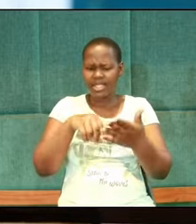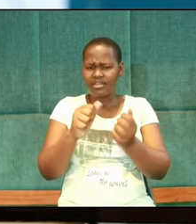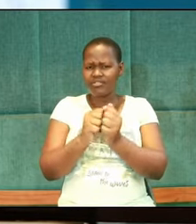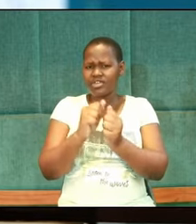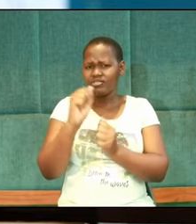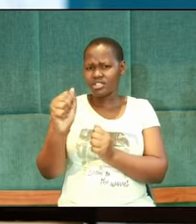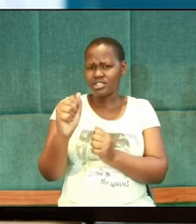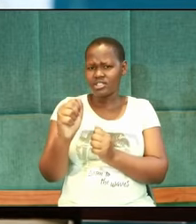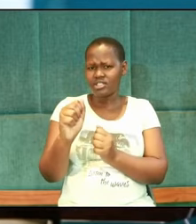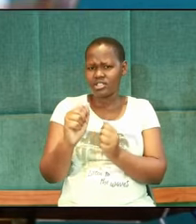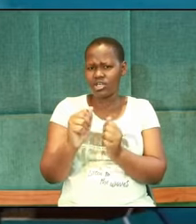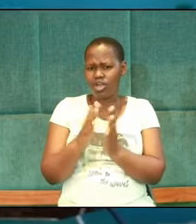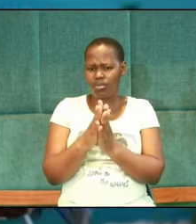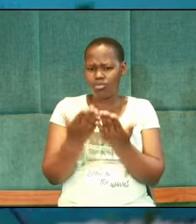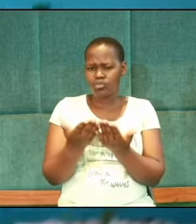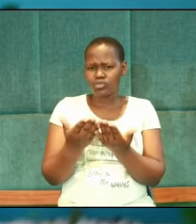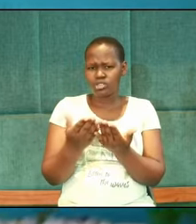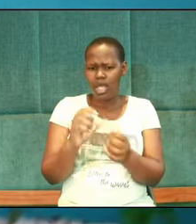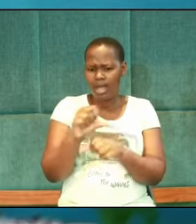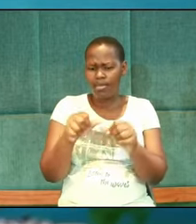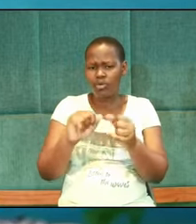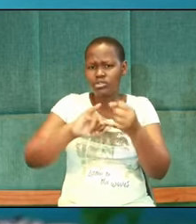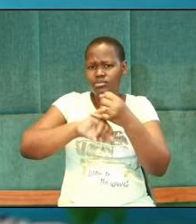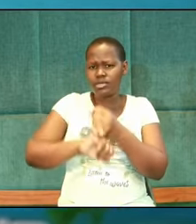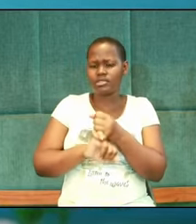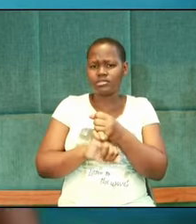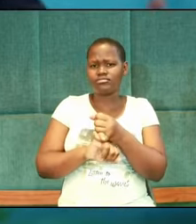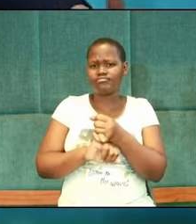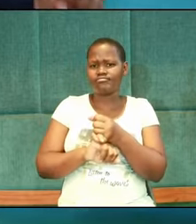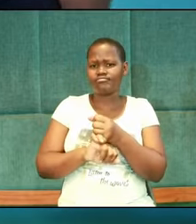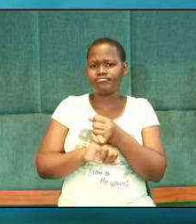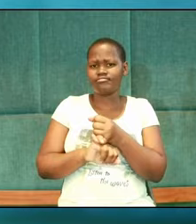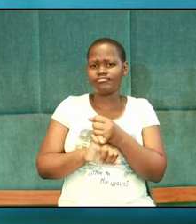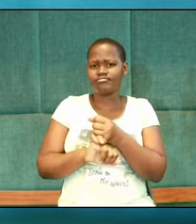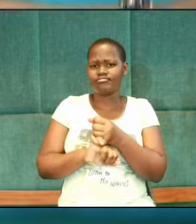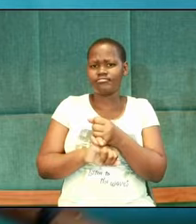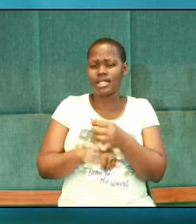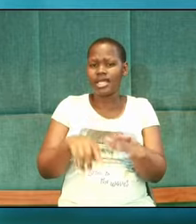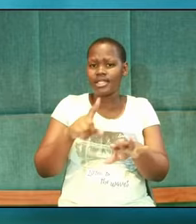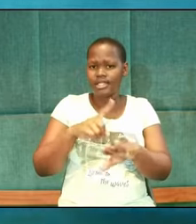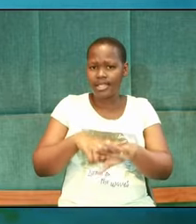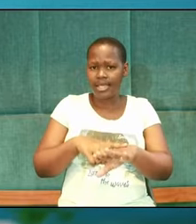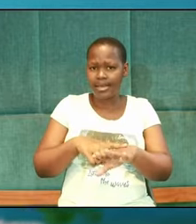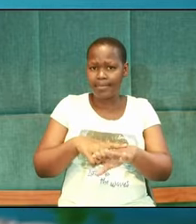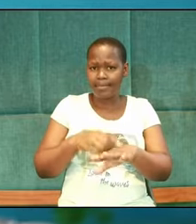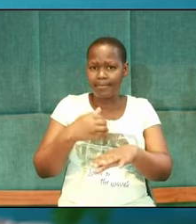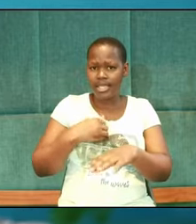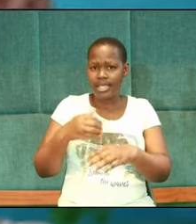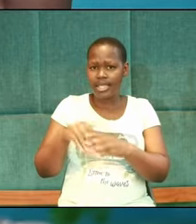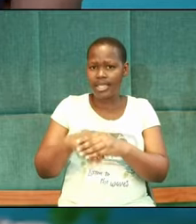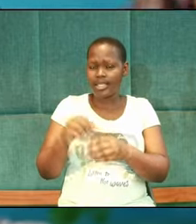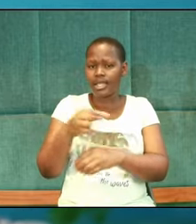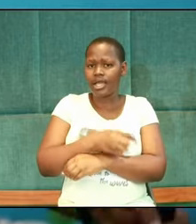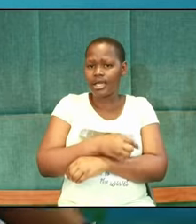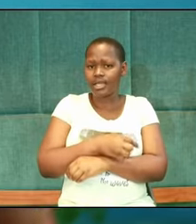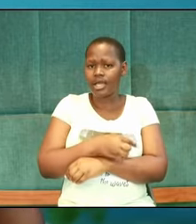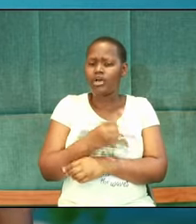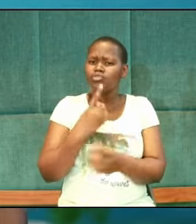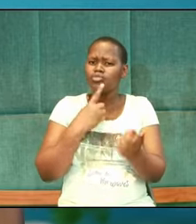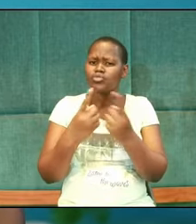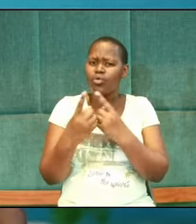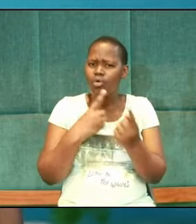marriage. When Samuela, she's listening, when she was in Sierra Leone, I was in Ghana. We used to talk